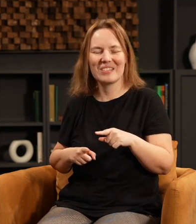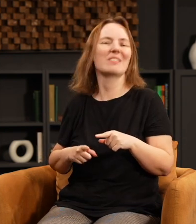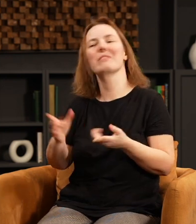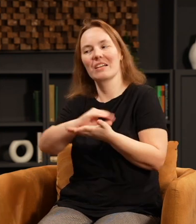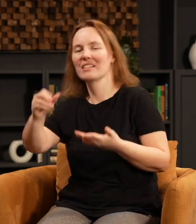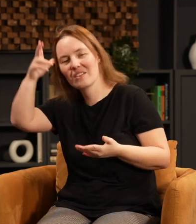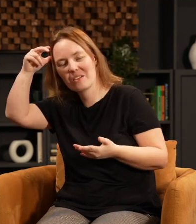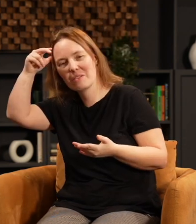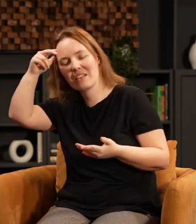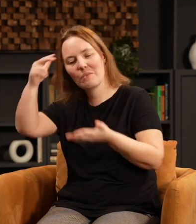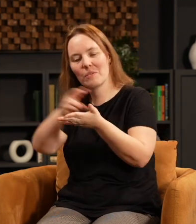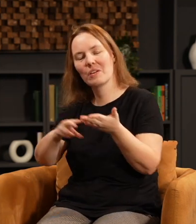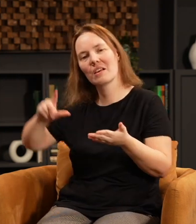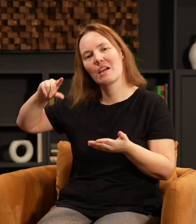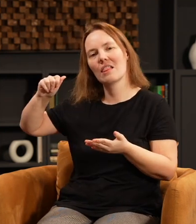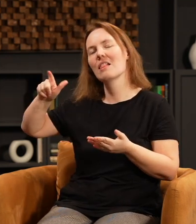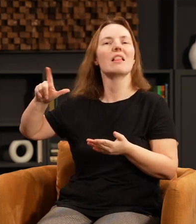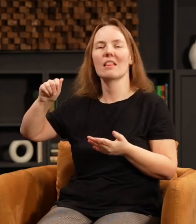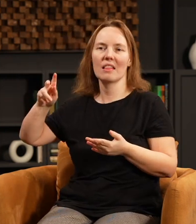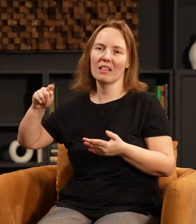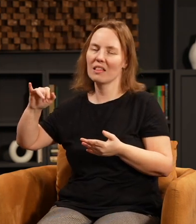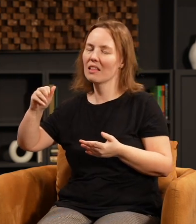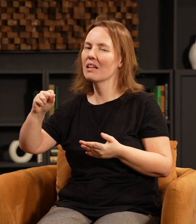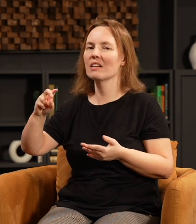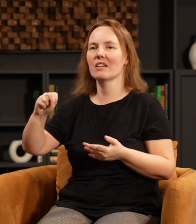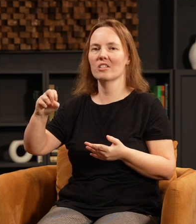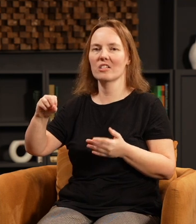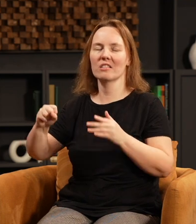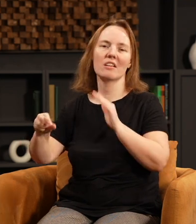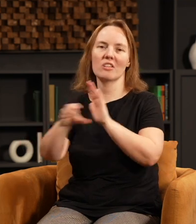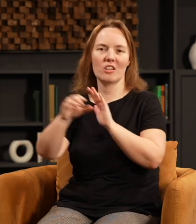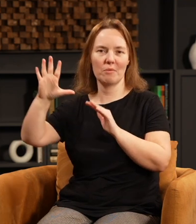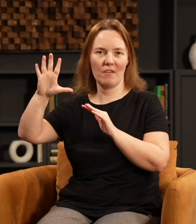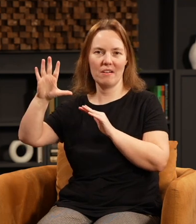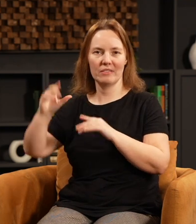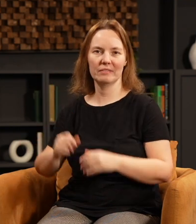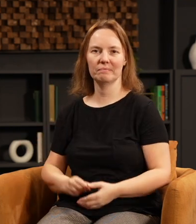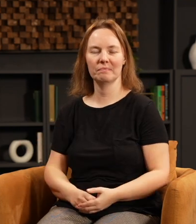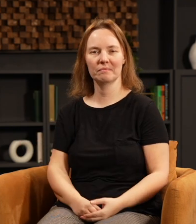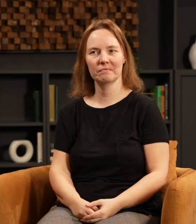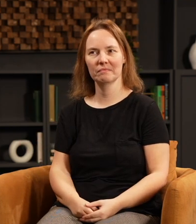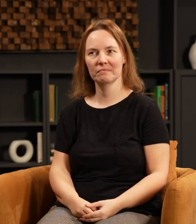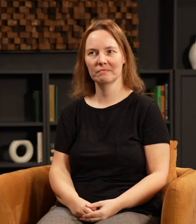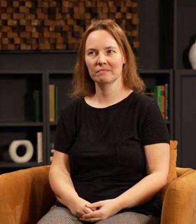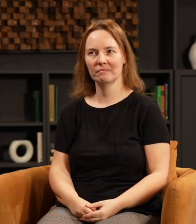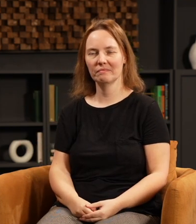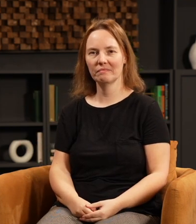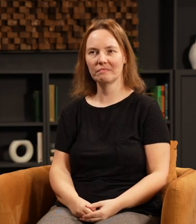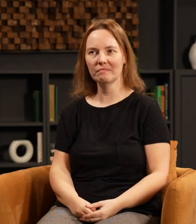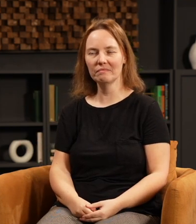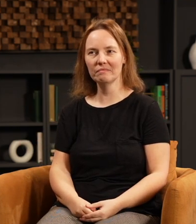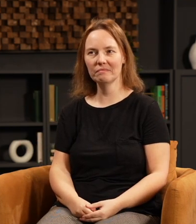demons, but then we read in Galatians 5 what we are to do. Paul said this, read it with me. Those who belong to Christ